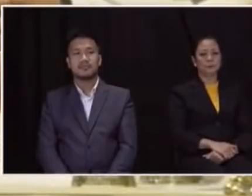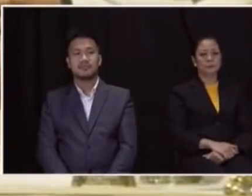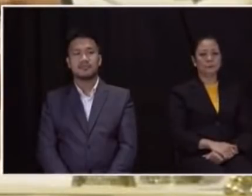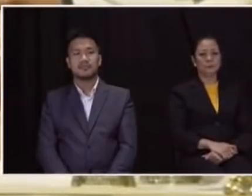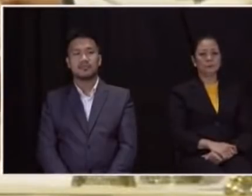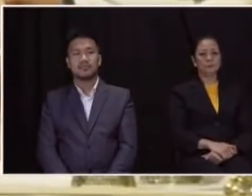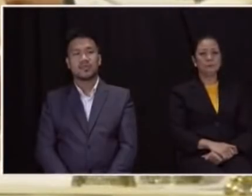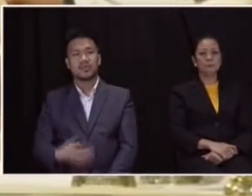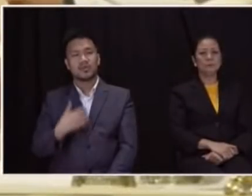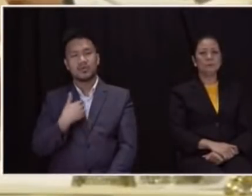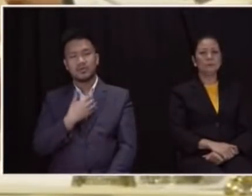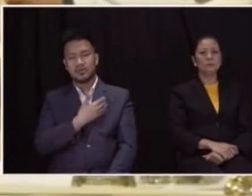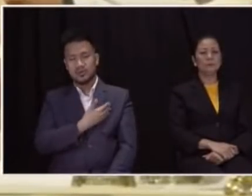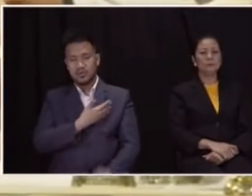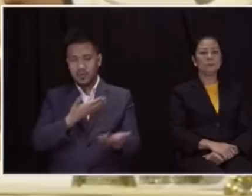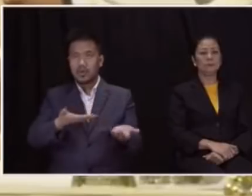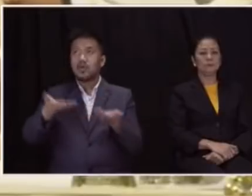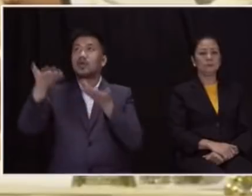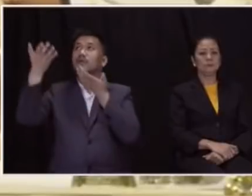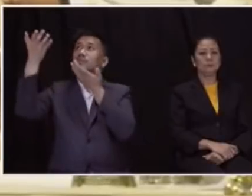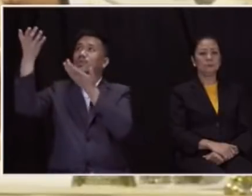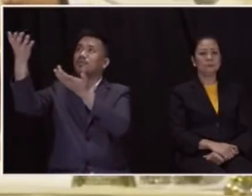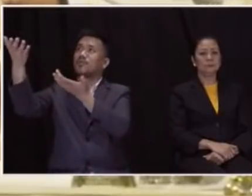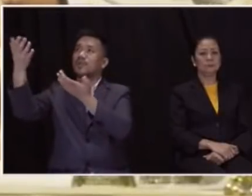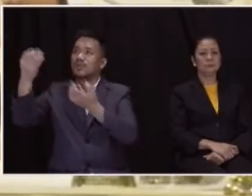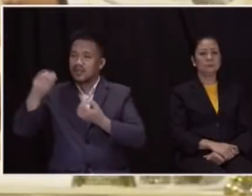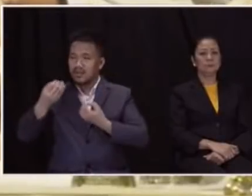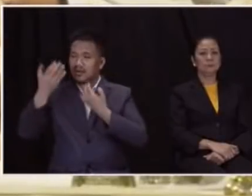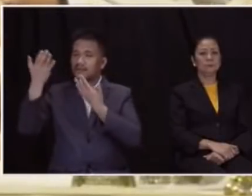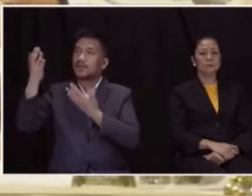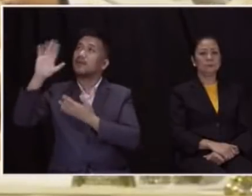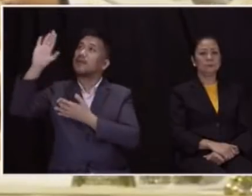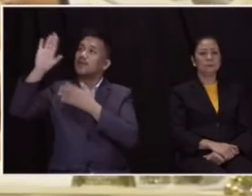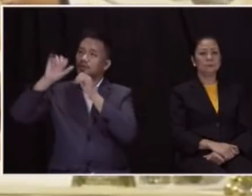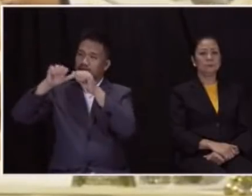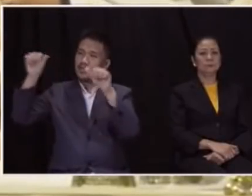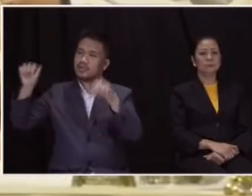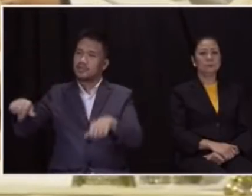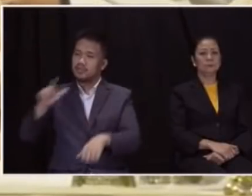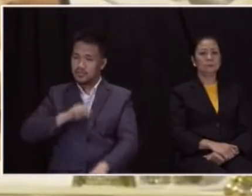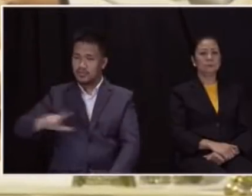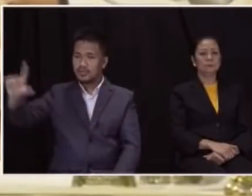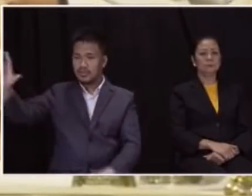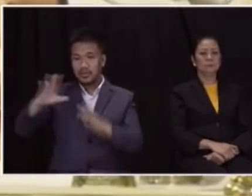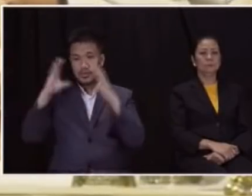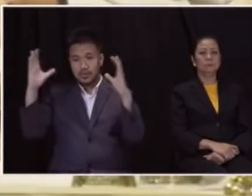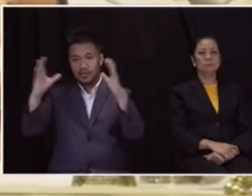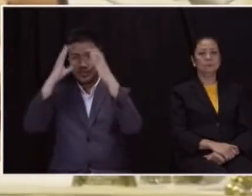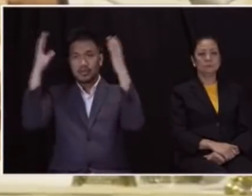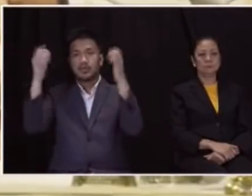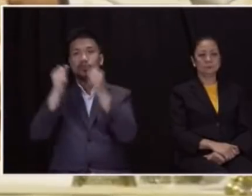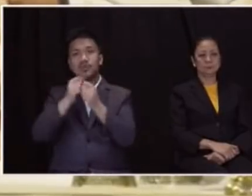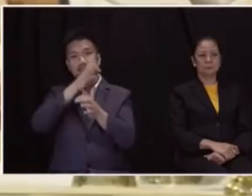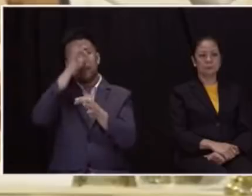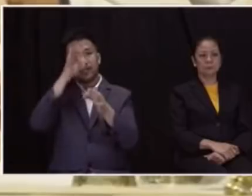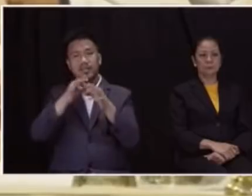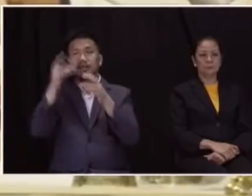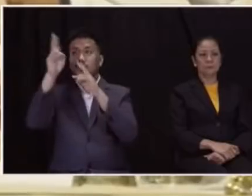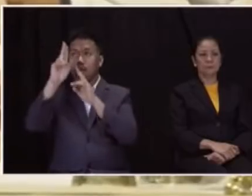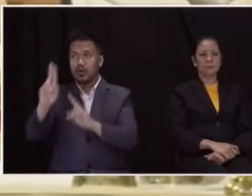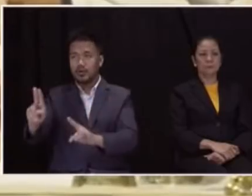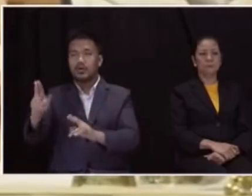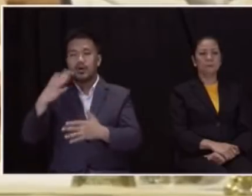We place these offerings on your altar, O Lord, to celebrate with fitting honor the